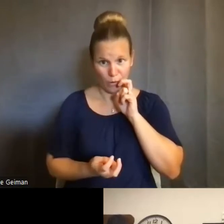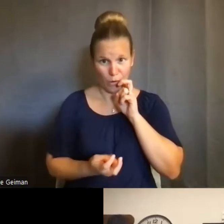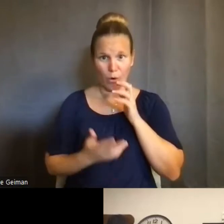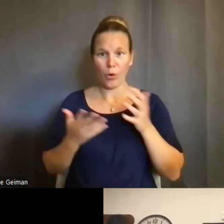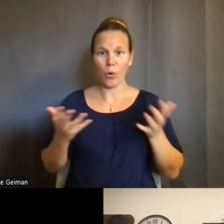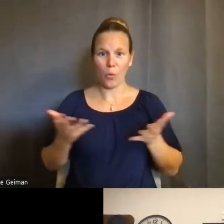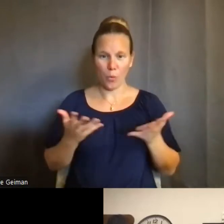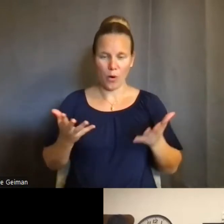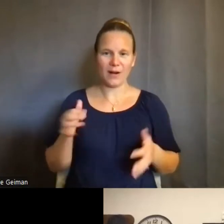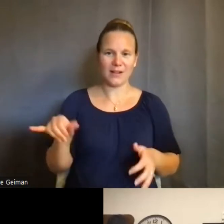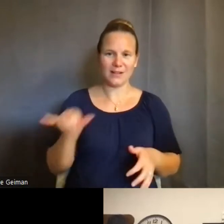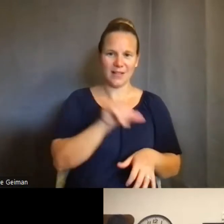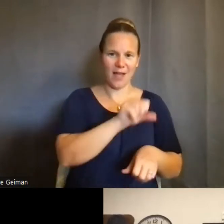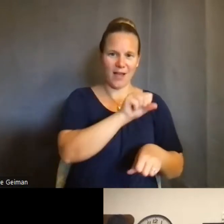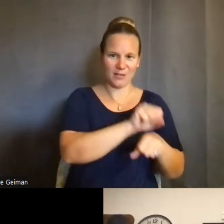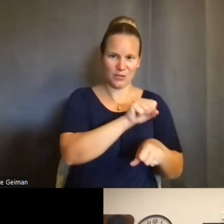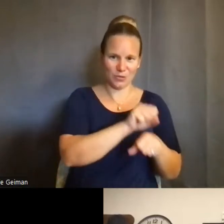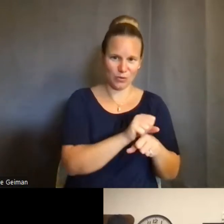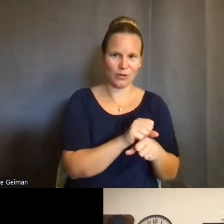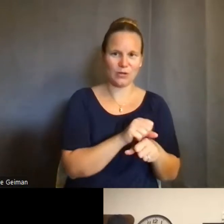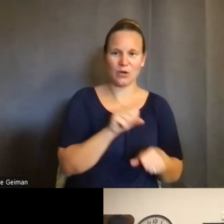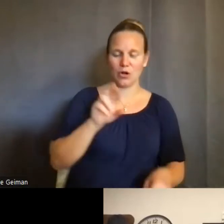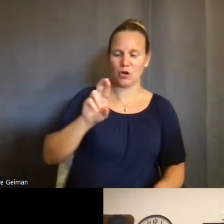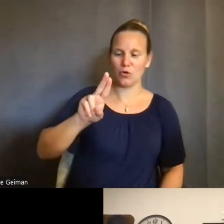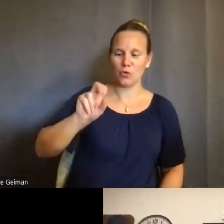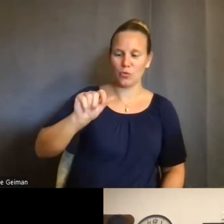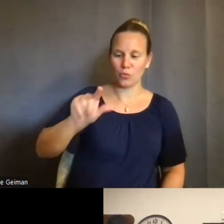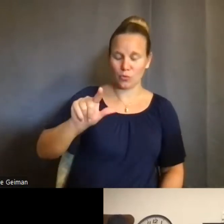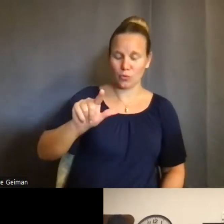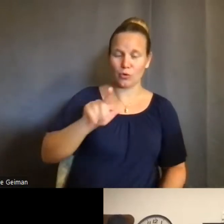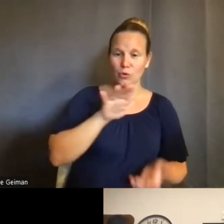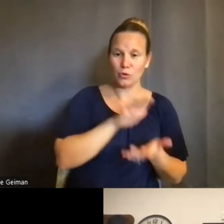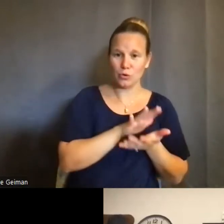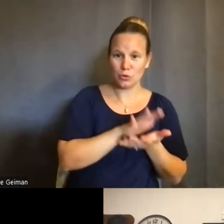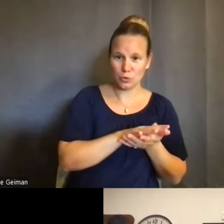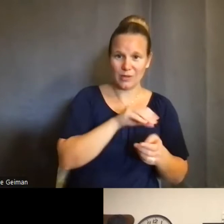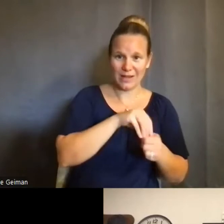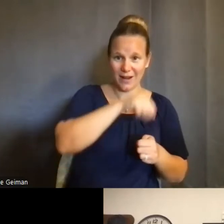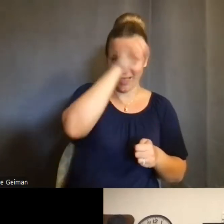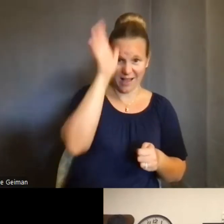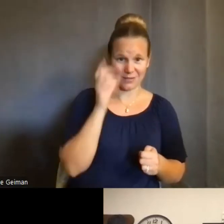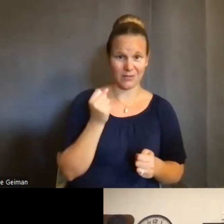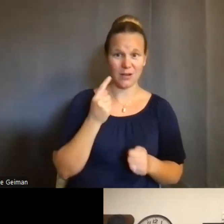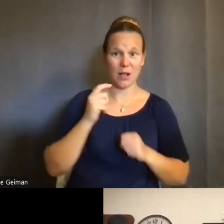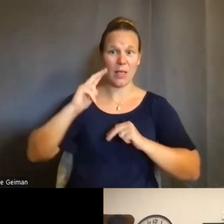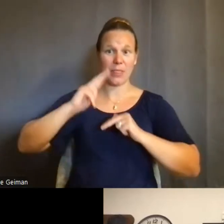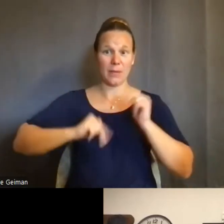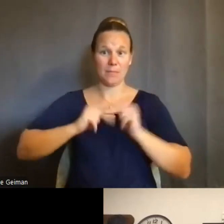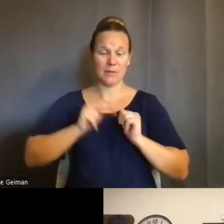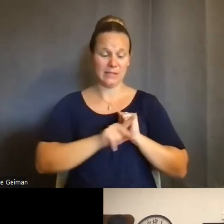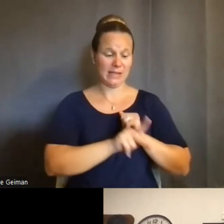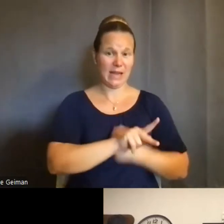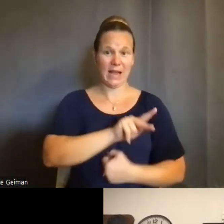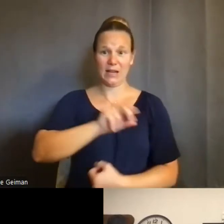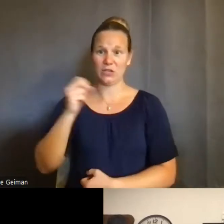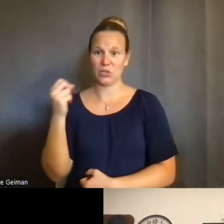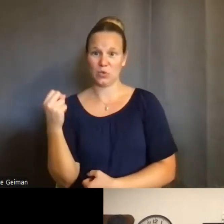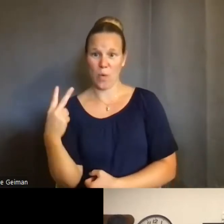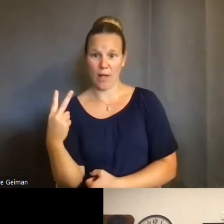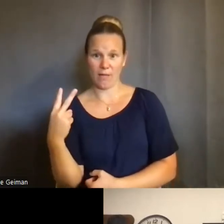work in a rural small school in Alaska. So we're a K through 12 building. And now that's just our enrollment. And